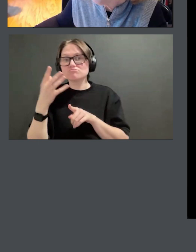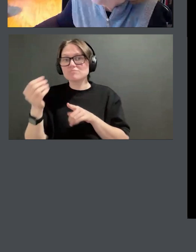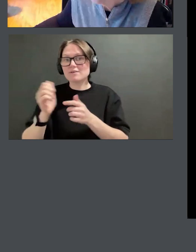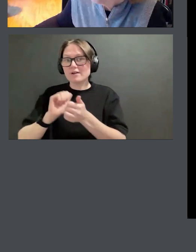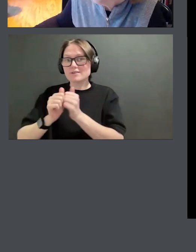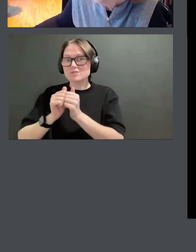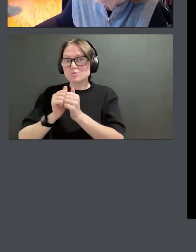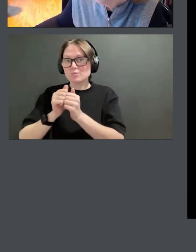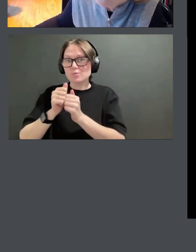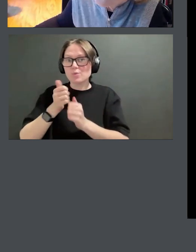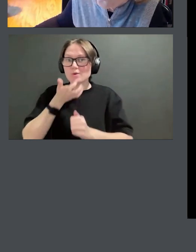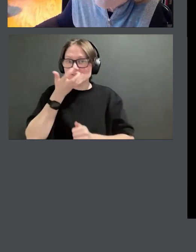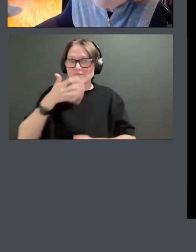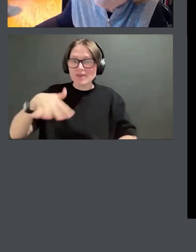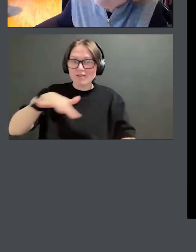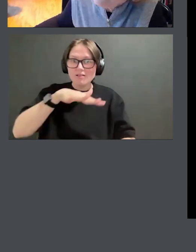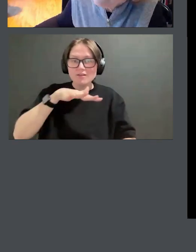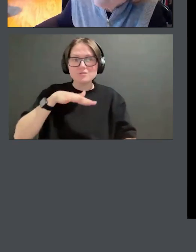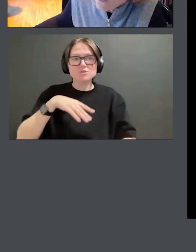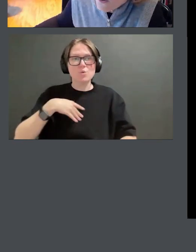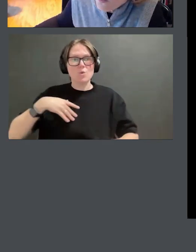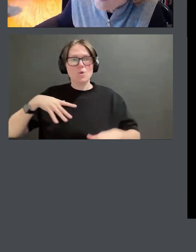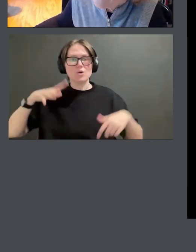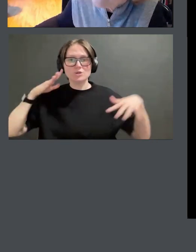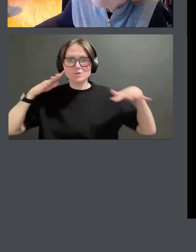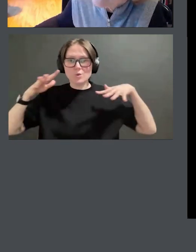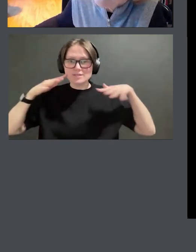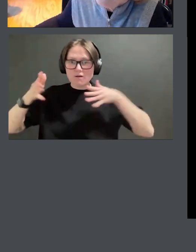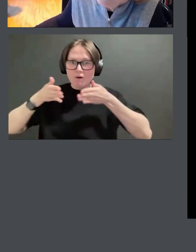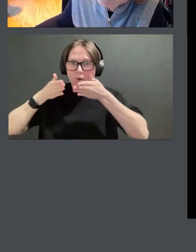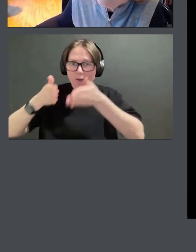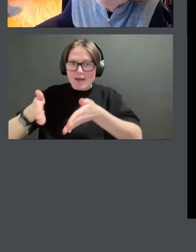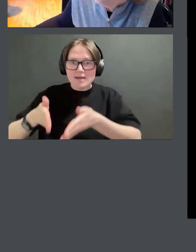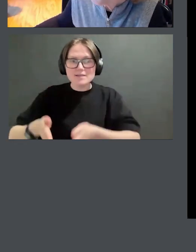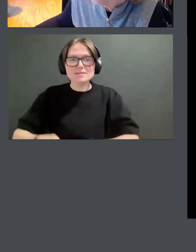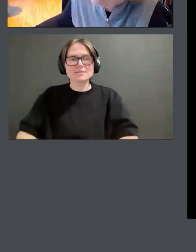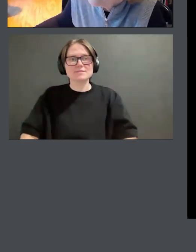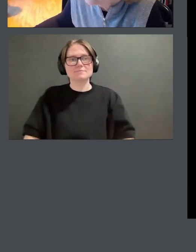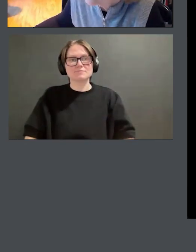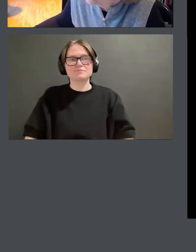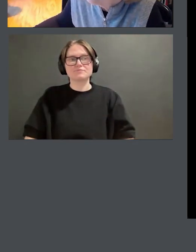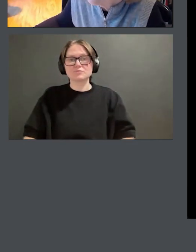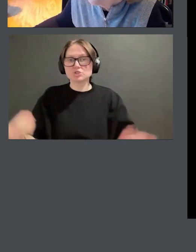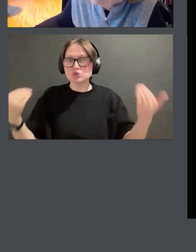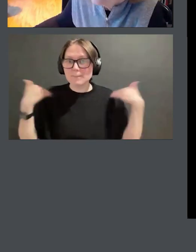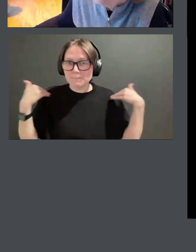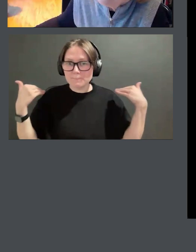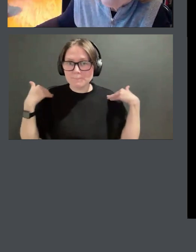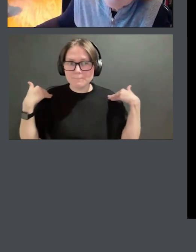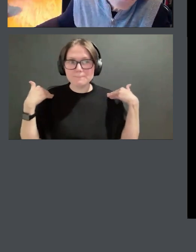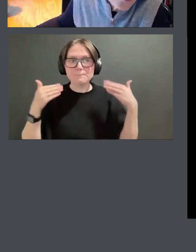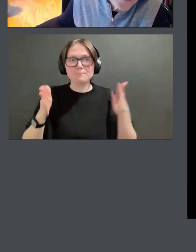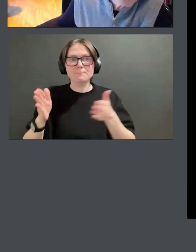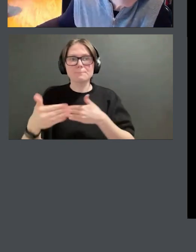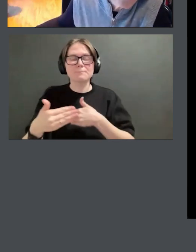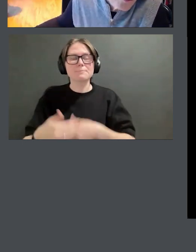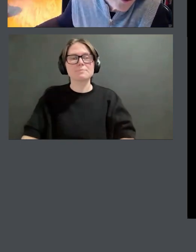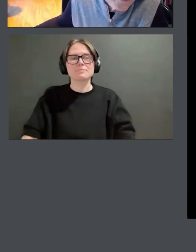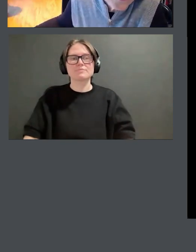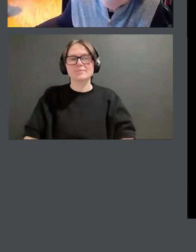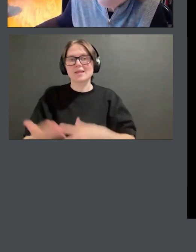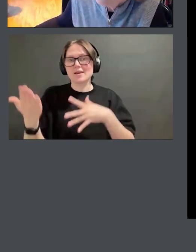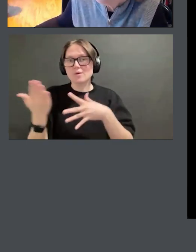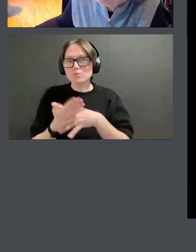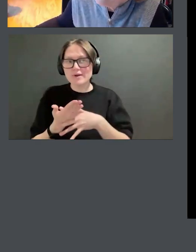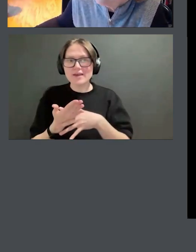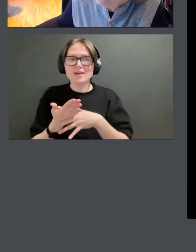field or in these noisy hallways, in the gymnasium, in a break room where